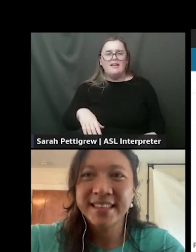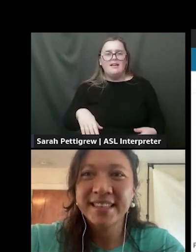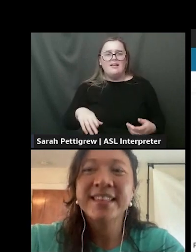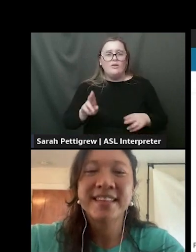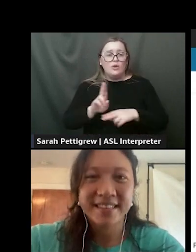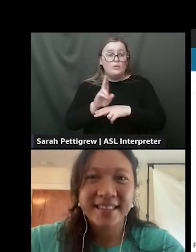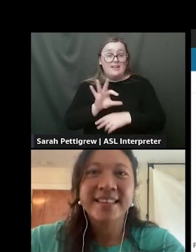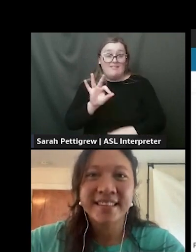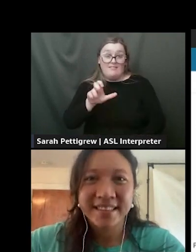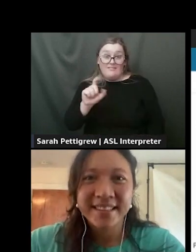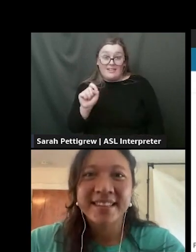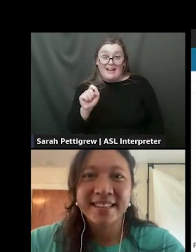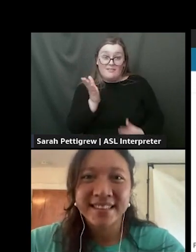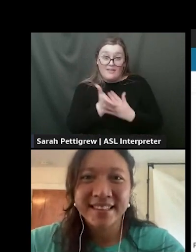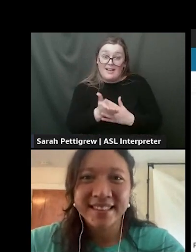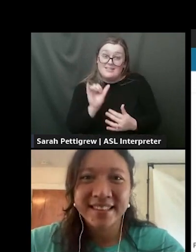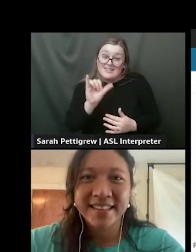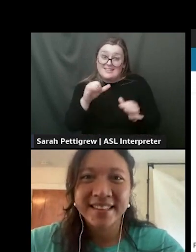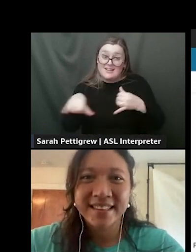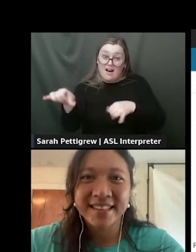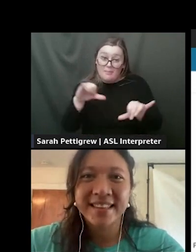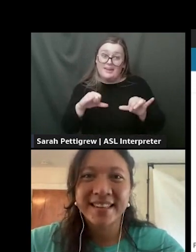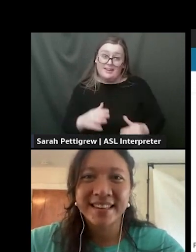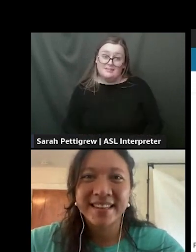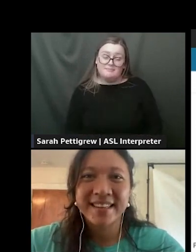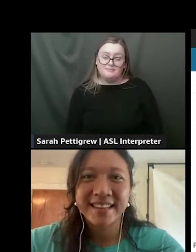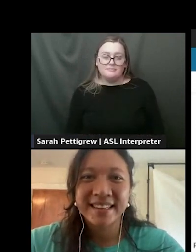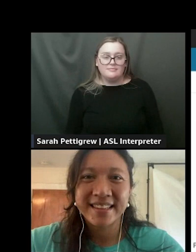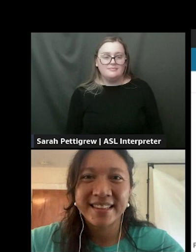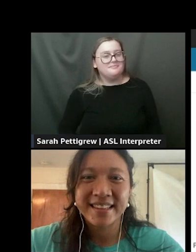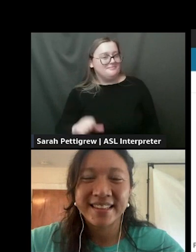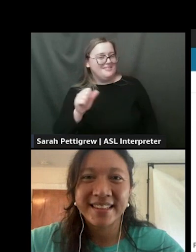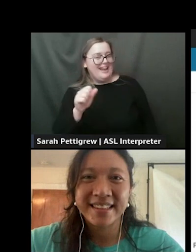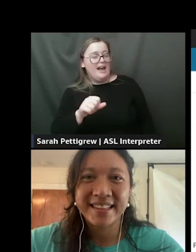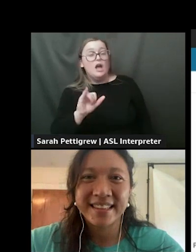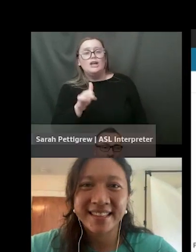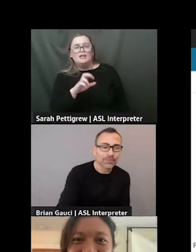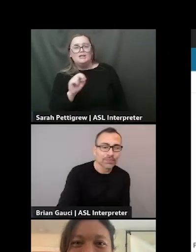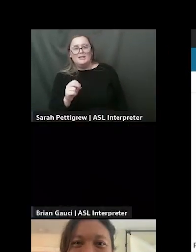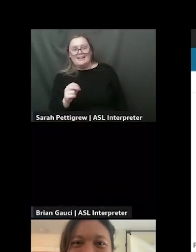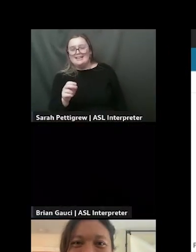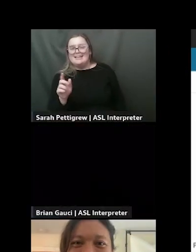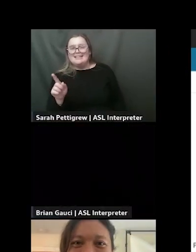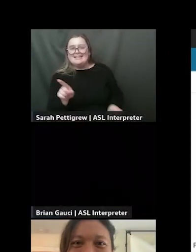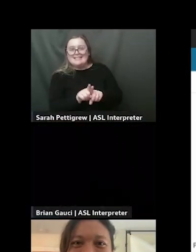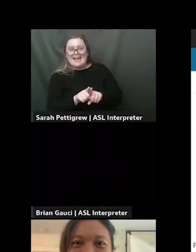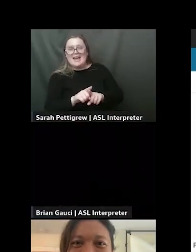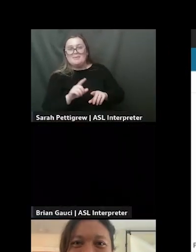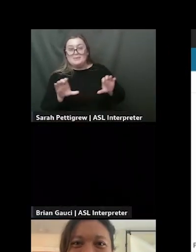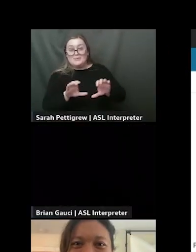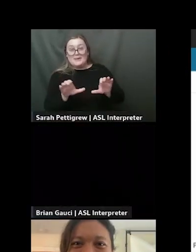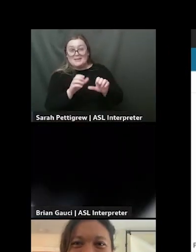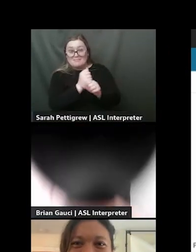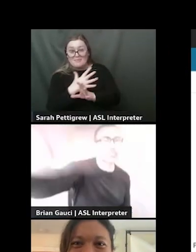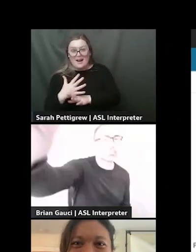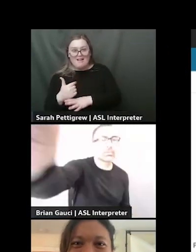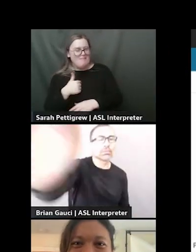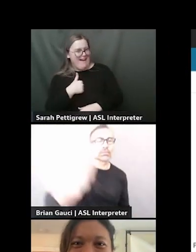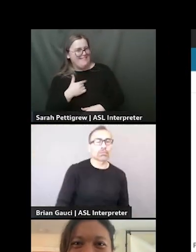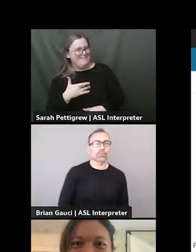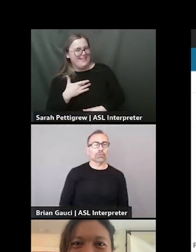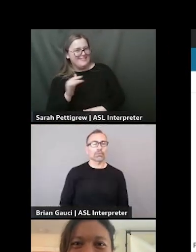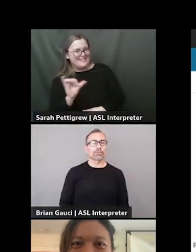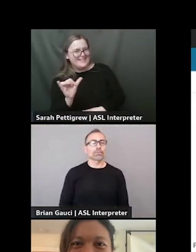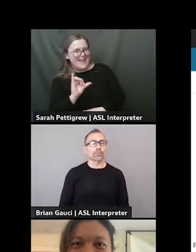is really, really common. Yeah, Jillian, I had the same when we were doing the prep. I had the same question, and then Zach